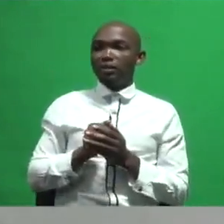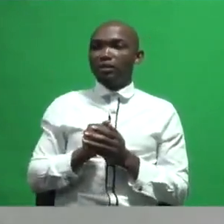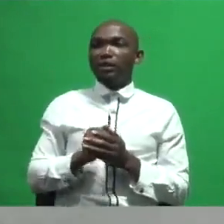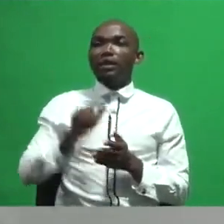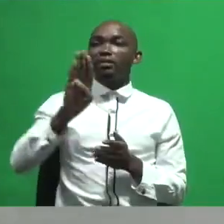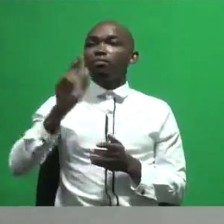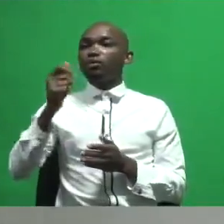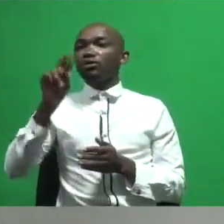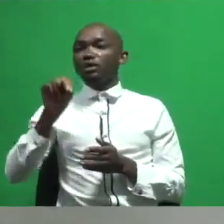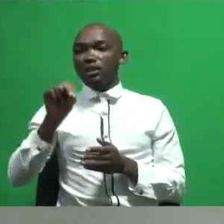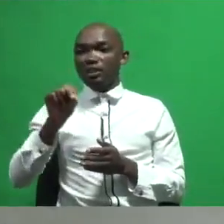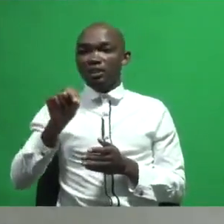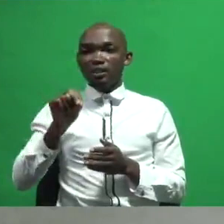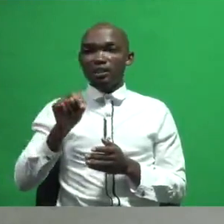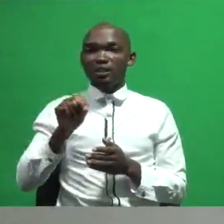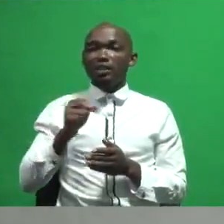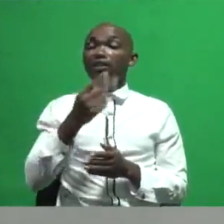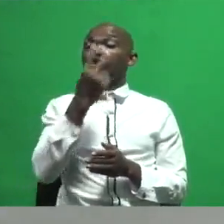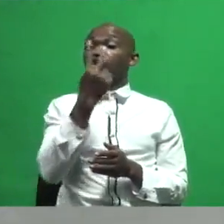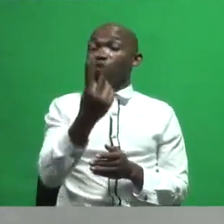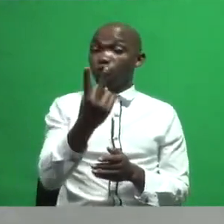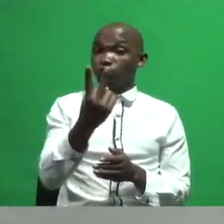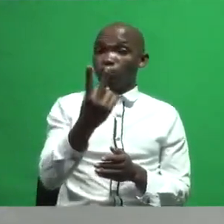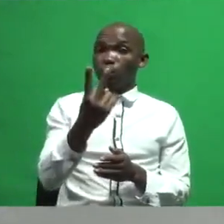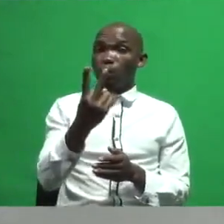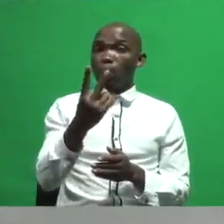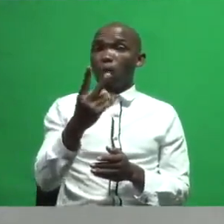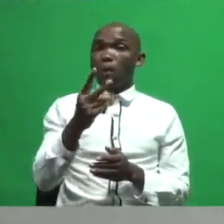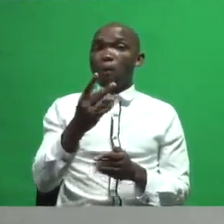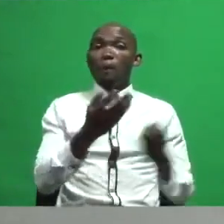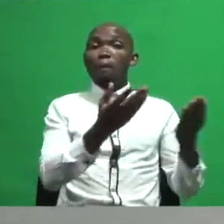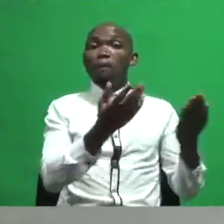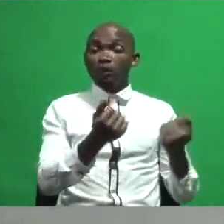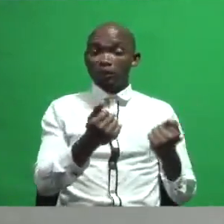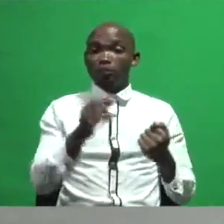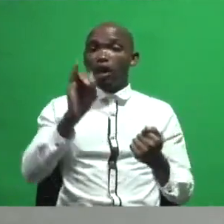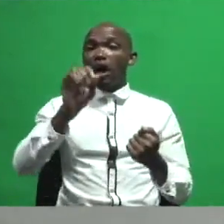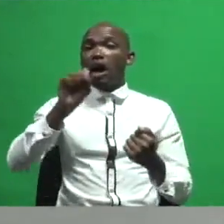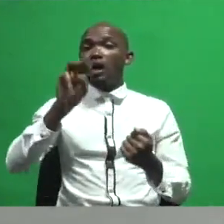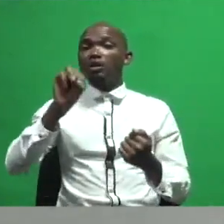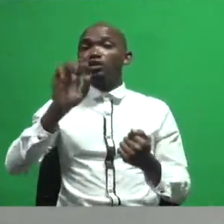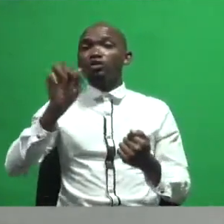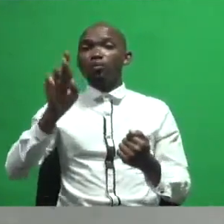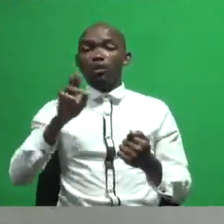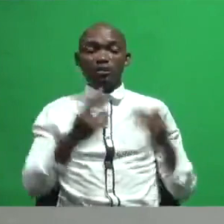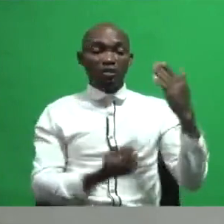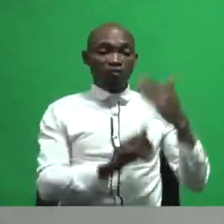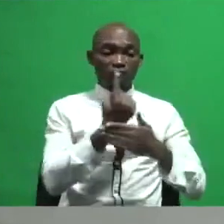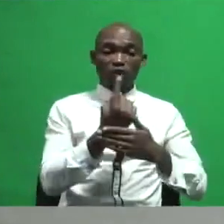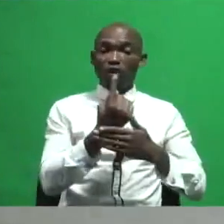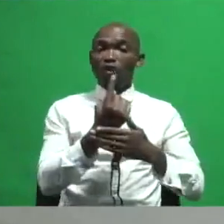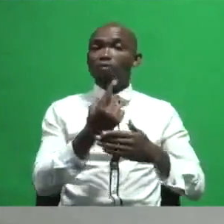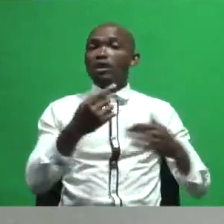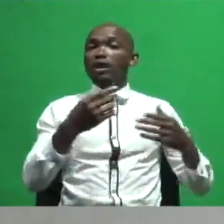2-methylpropane and butane are the 2 possible isomers